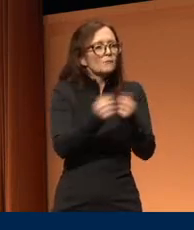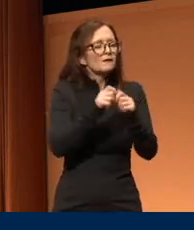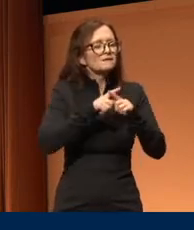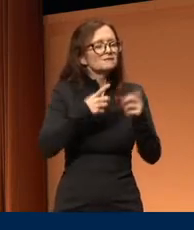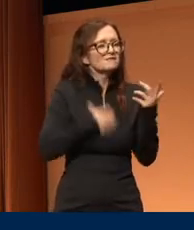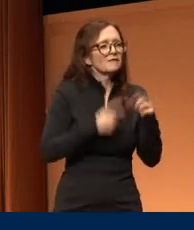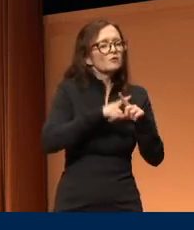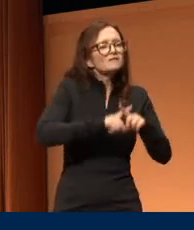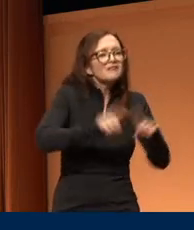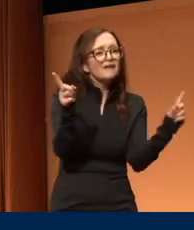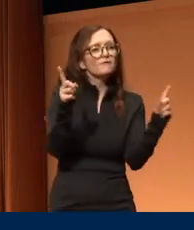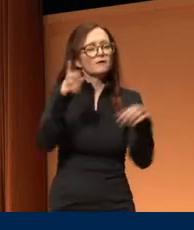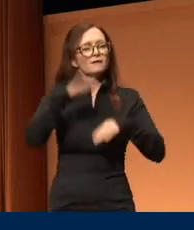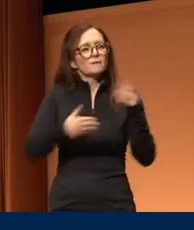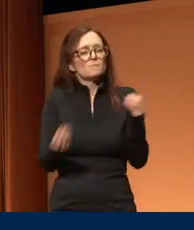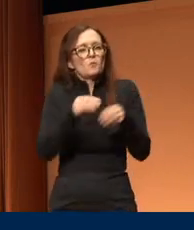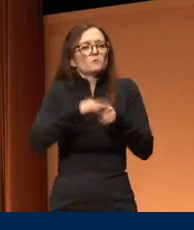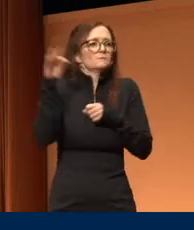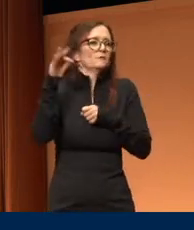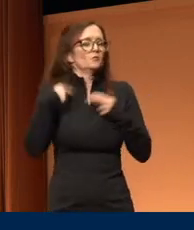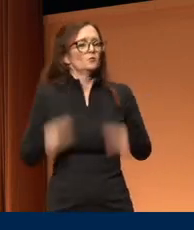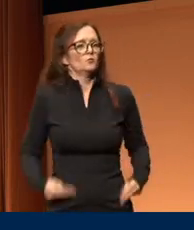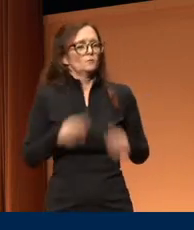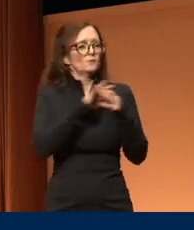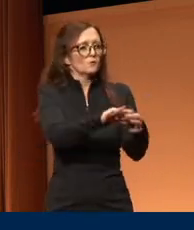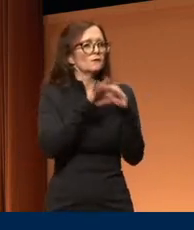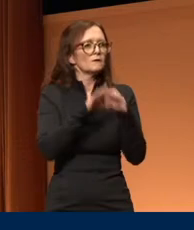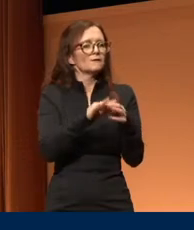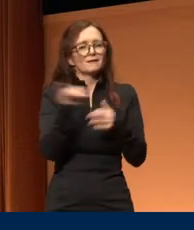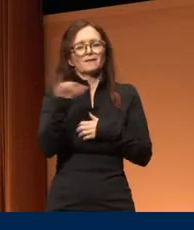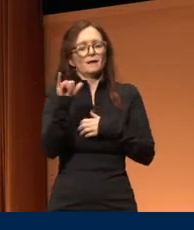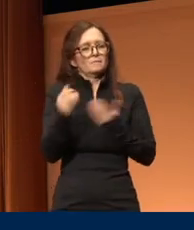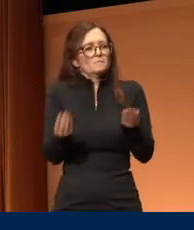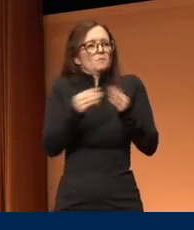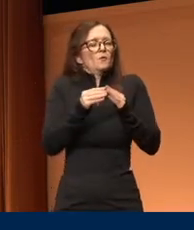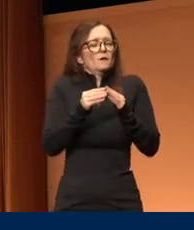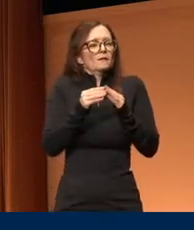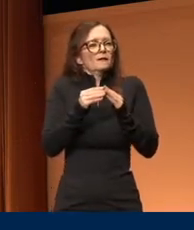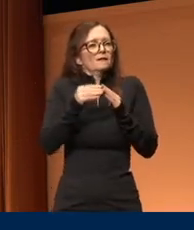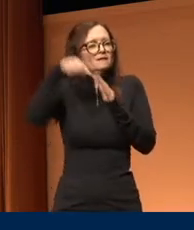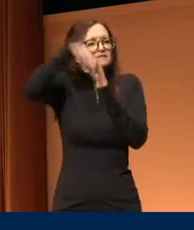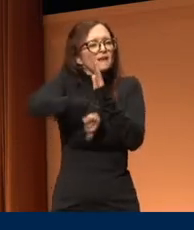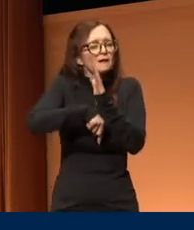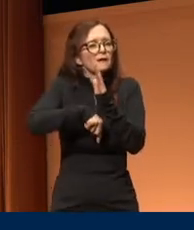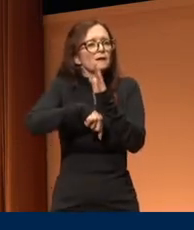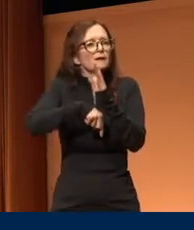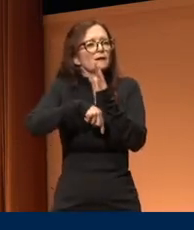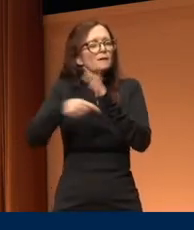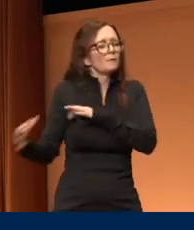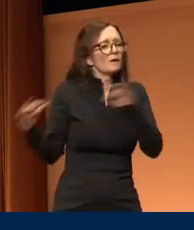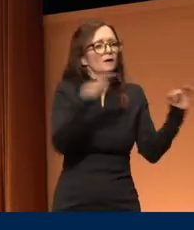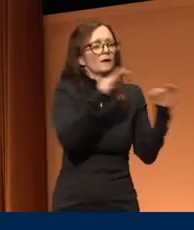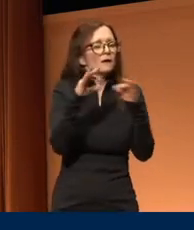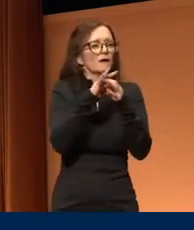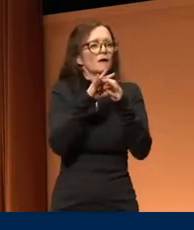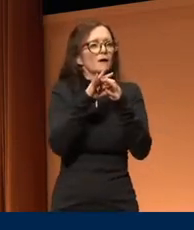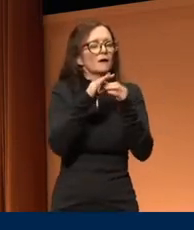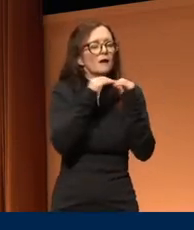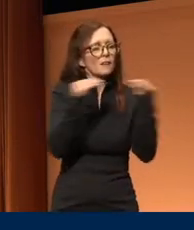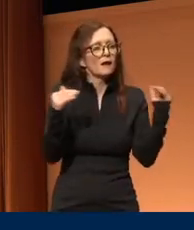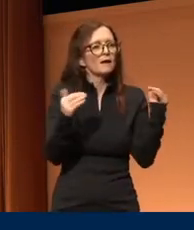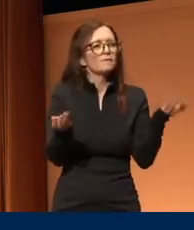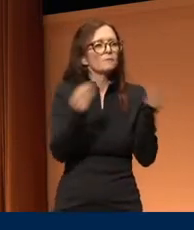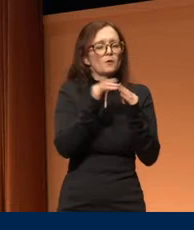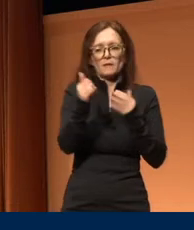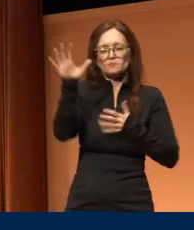deeper, more spiritual human relationship at an existential level. I quote, through a word, a gesture, a look, you feel